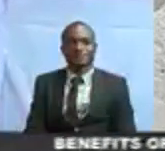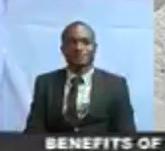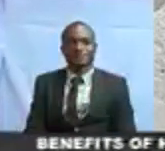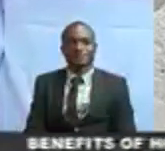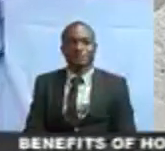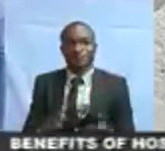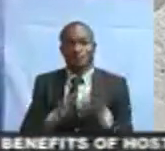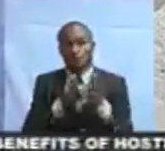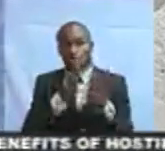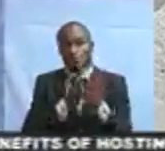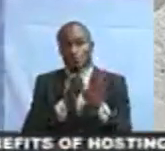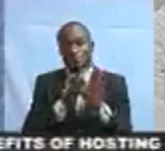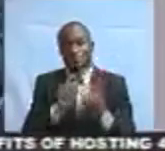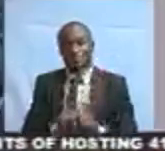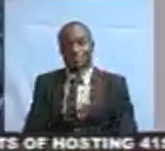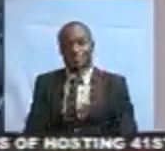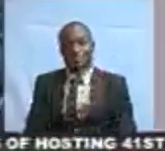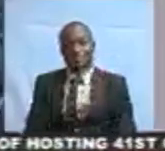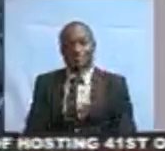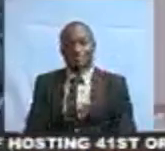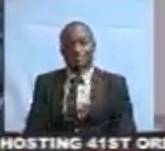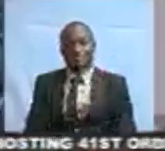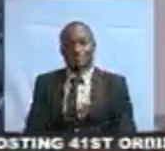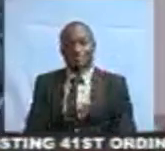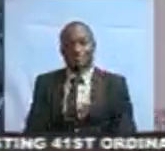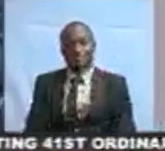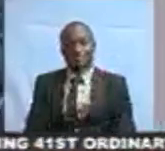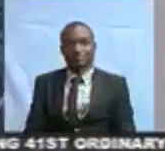there's a point of order,